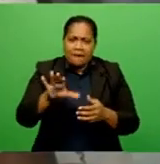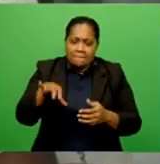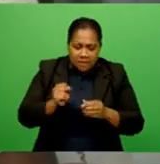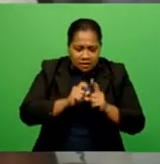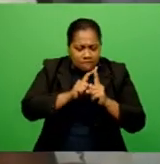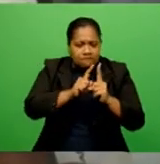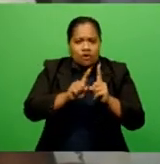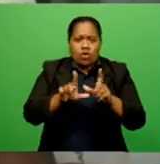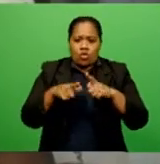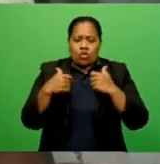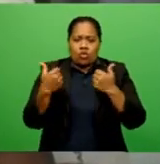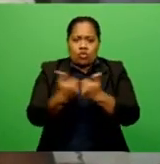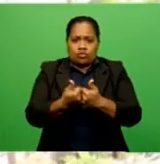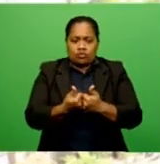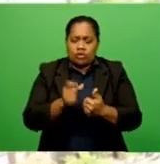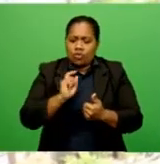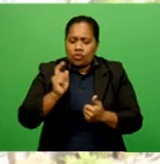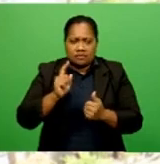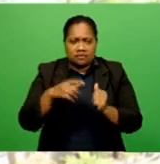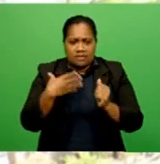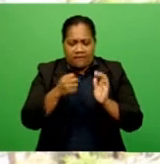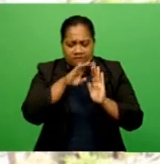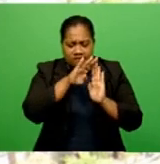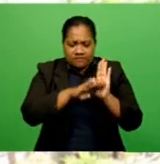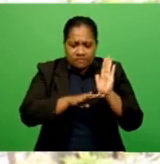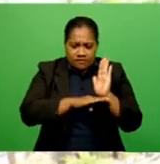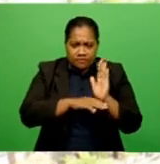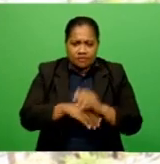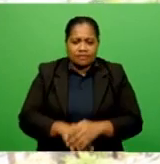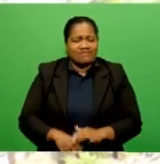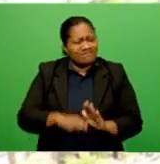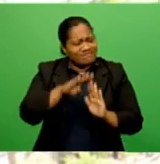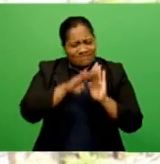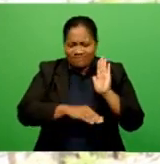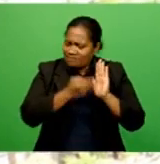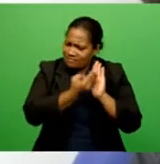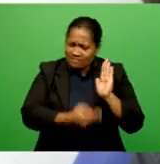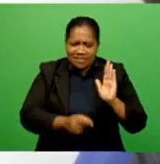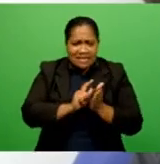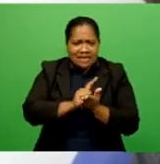contract requirements. Legislation is very clear, so everybody needs to abide by it.